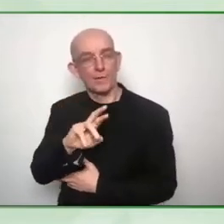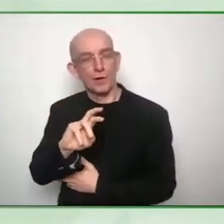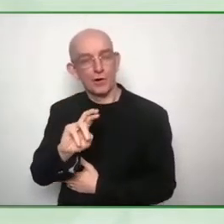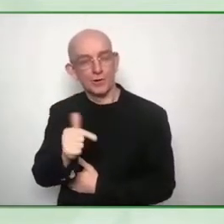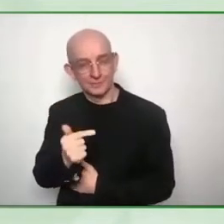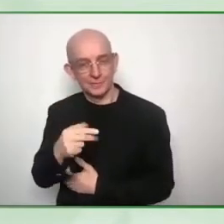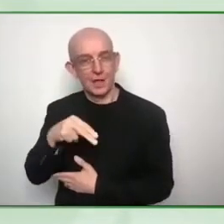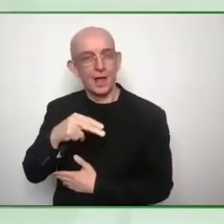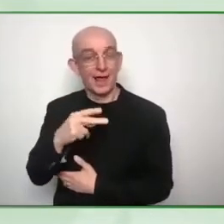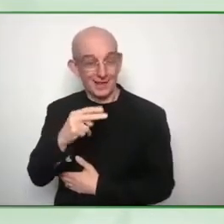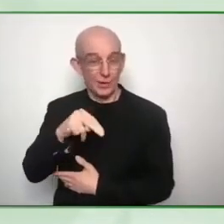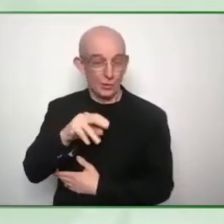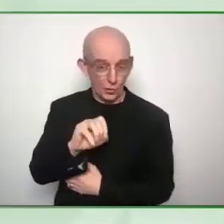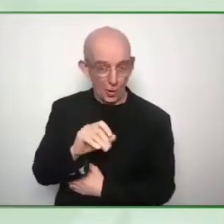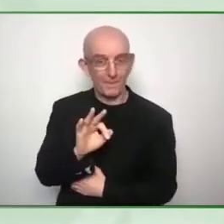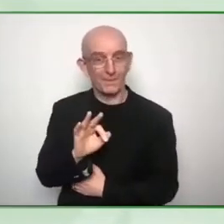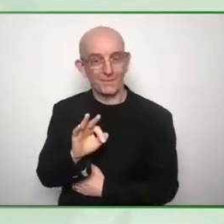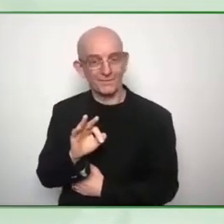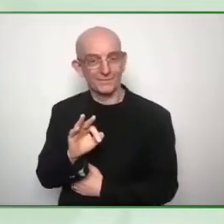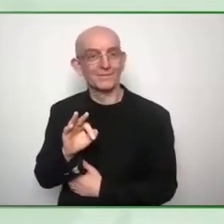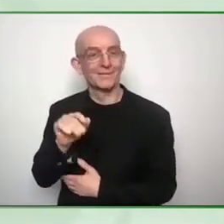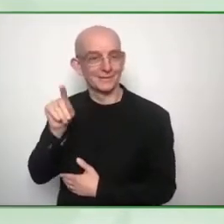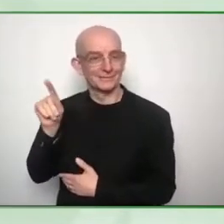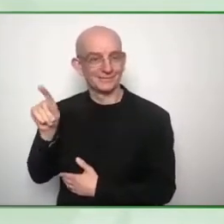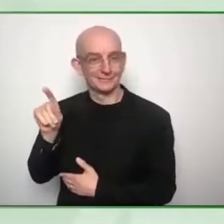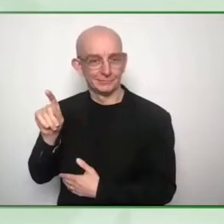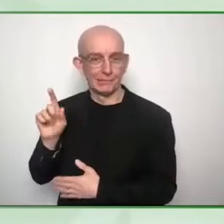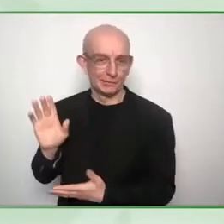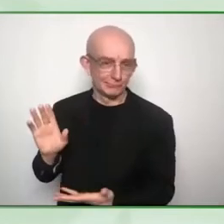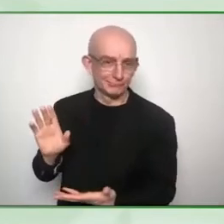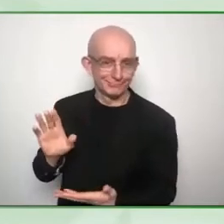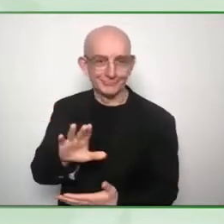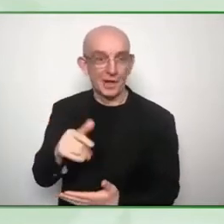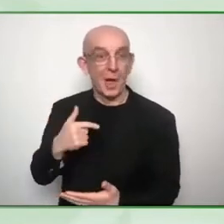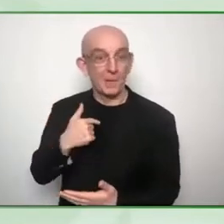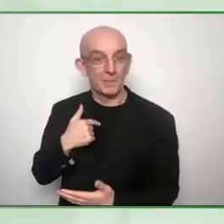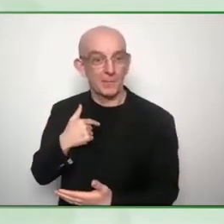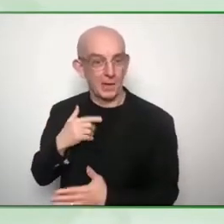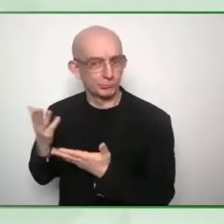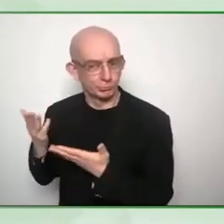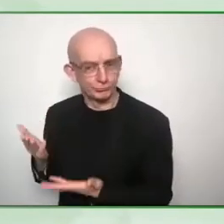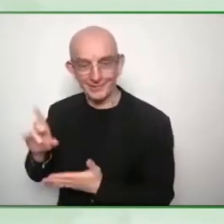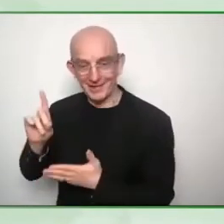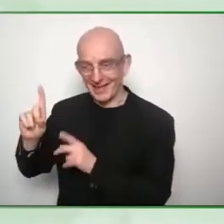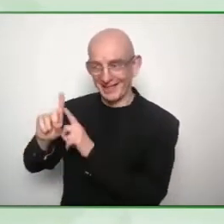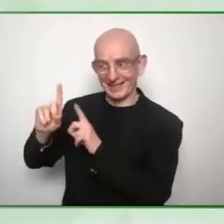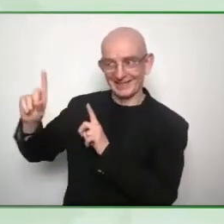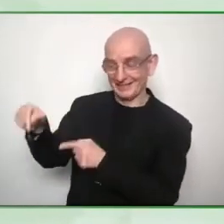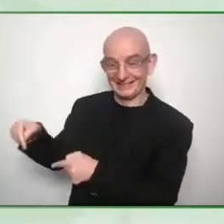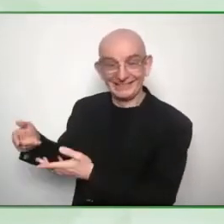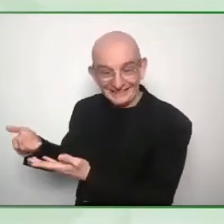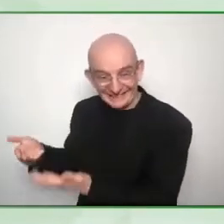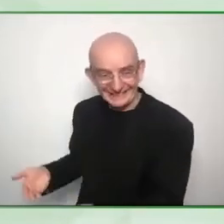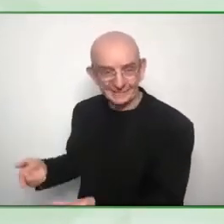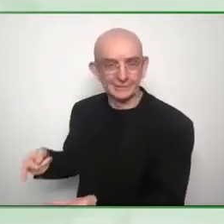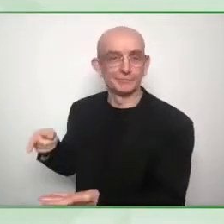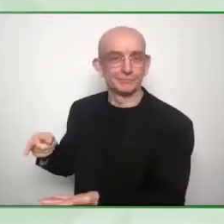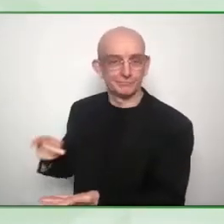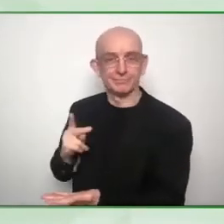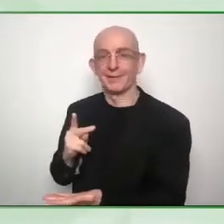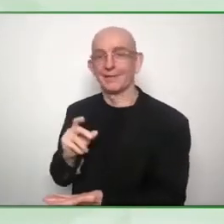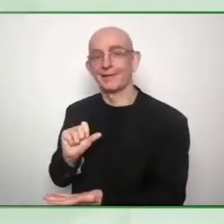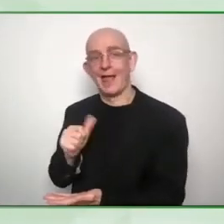to you in order to give me a brief background on each of your individual works in the area